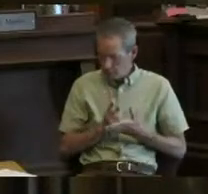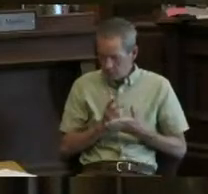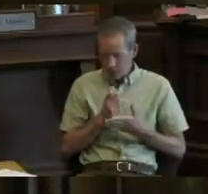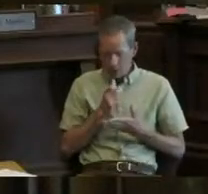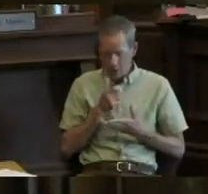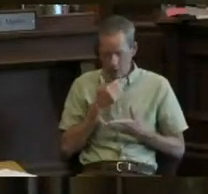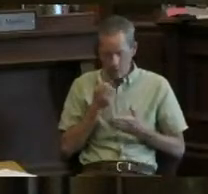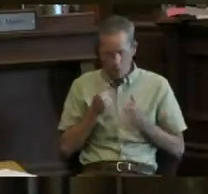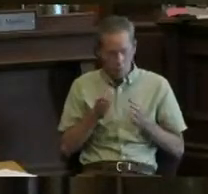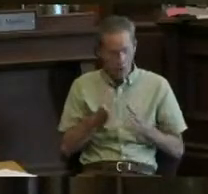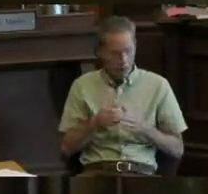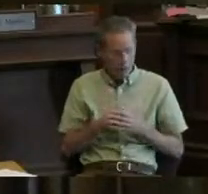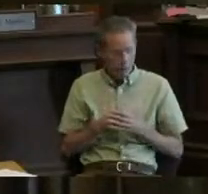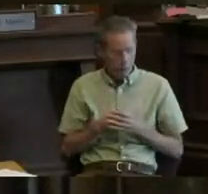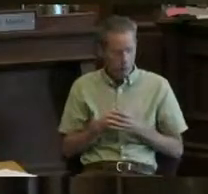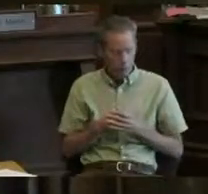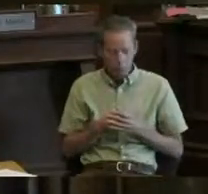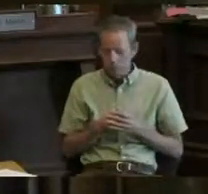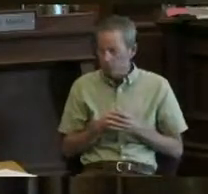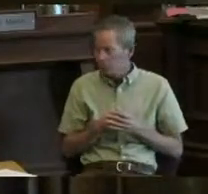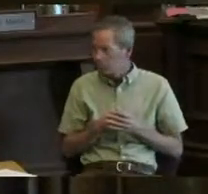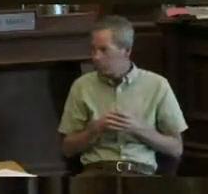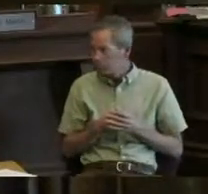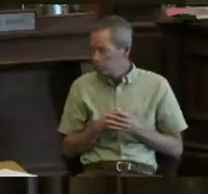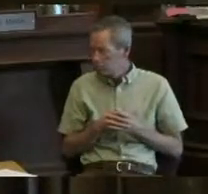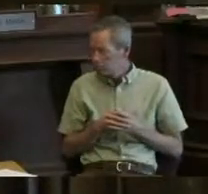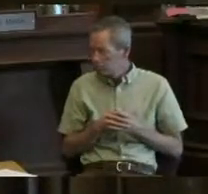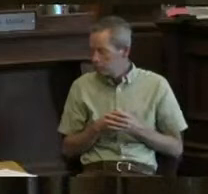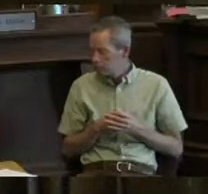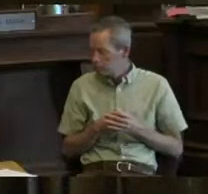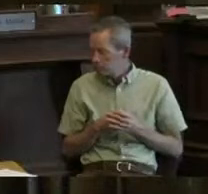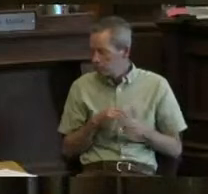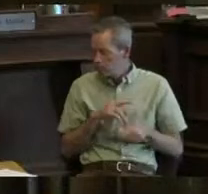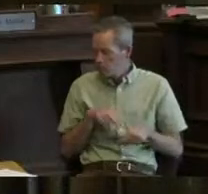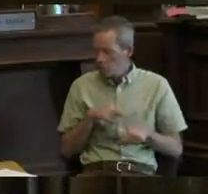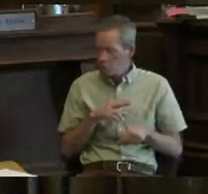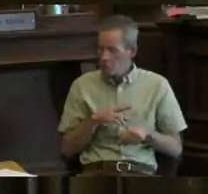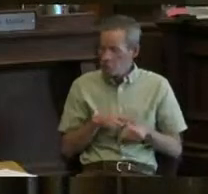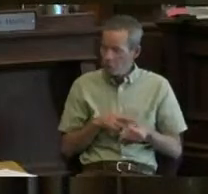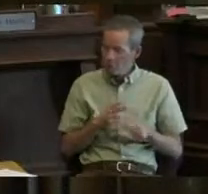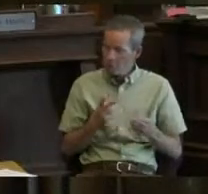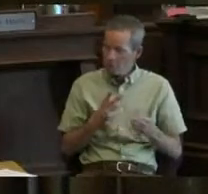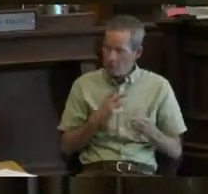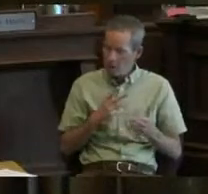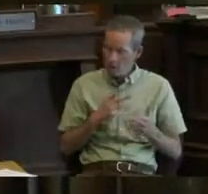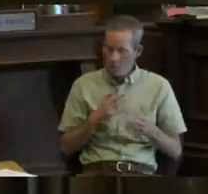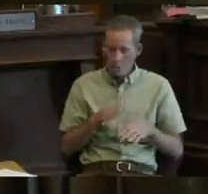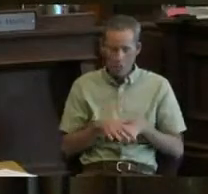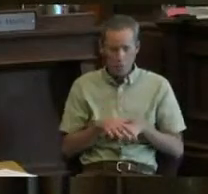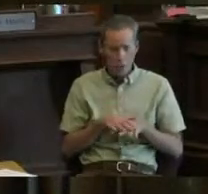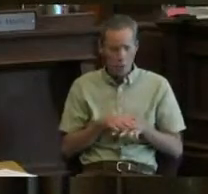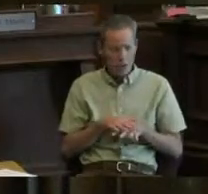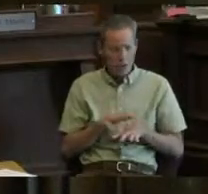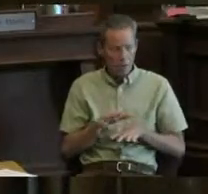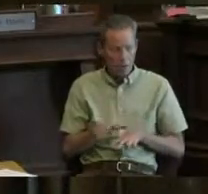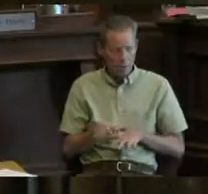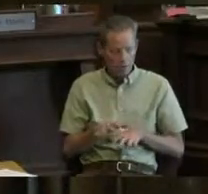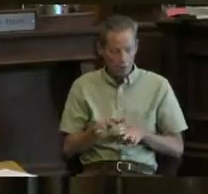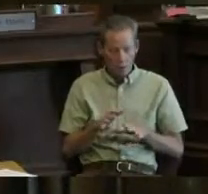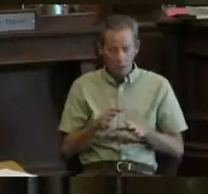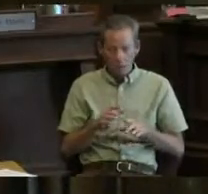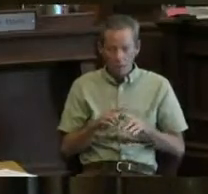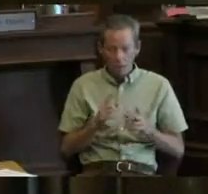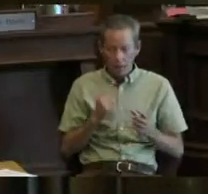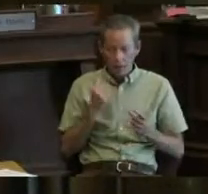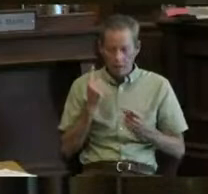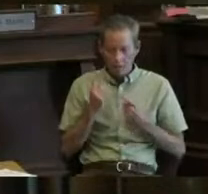and making that road tighter. In a normal sense, it would be, it'll slow it down. I'm worried about